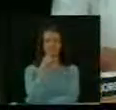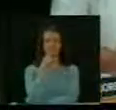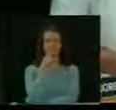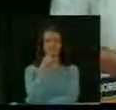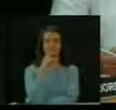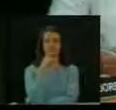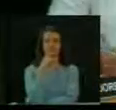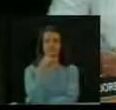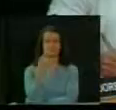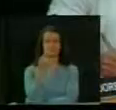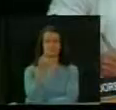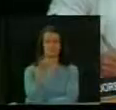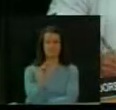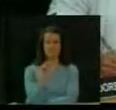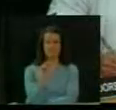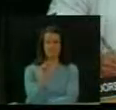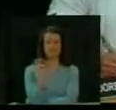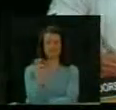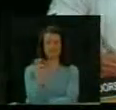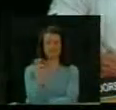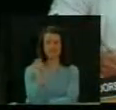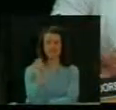And starting the 9th District.